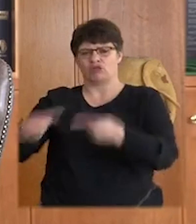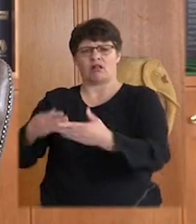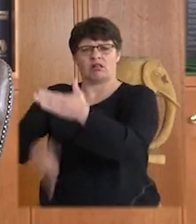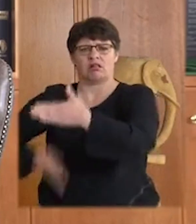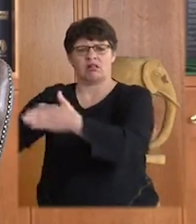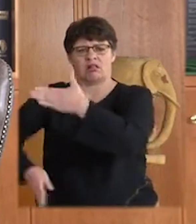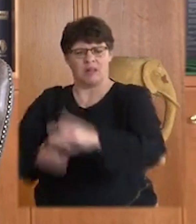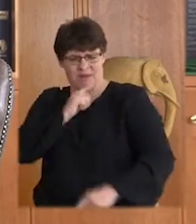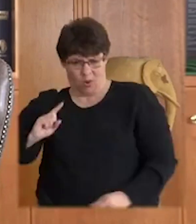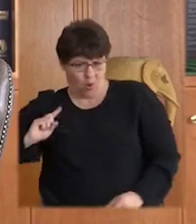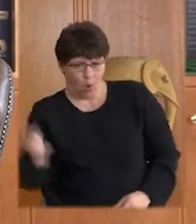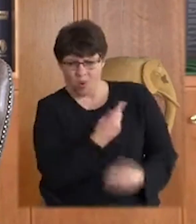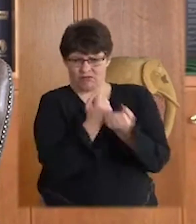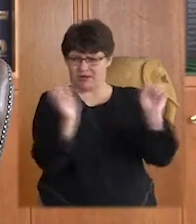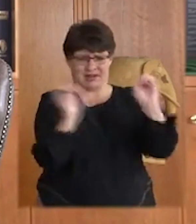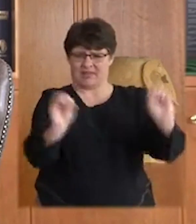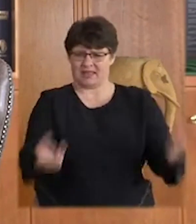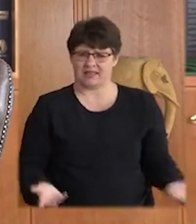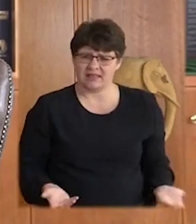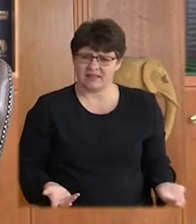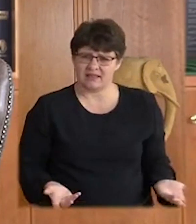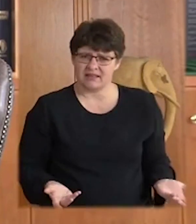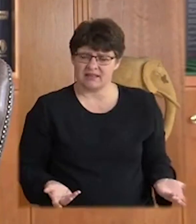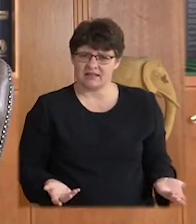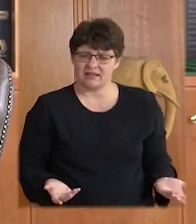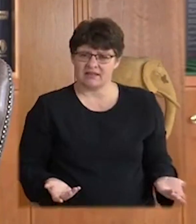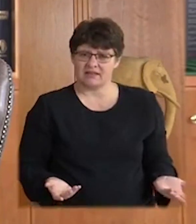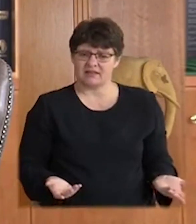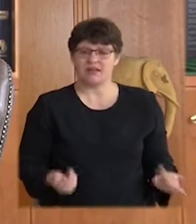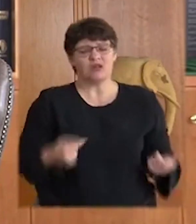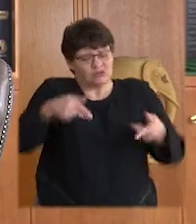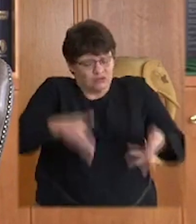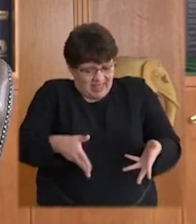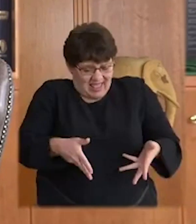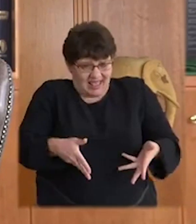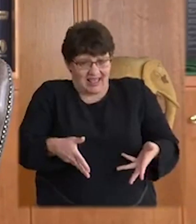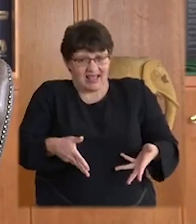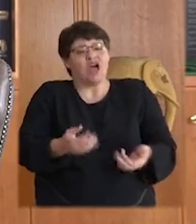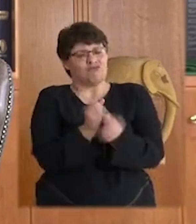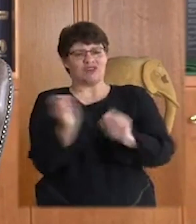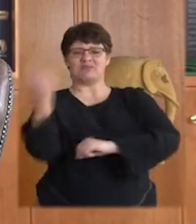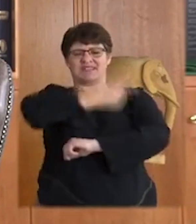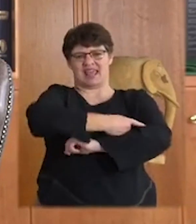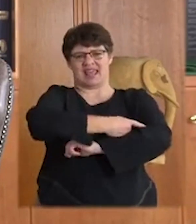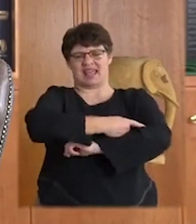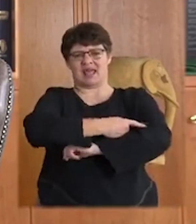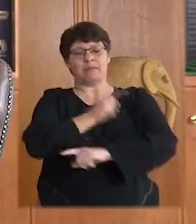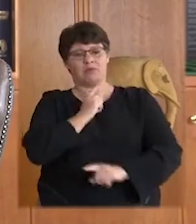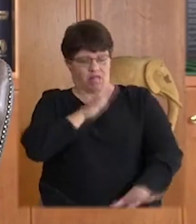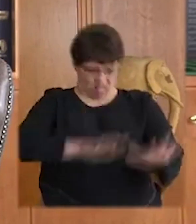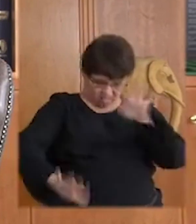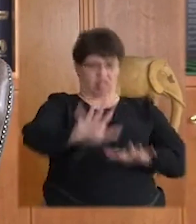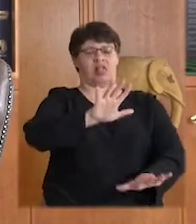This Freedom Day, we find ourselves engaged in a struggle that has thrown into sharp